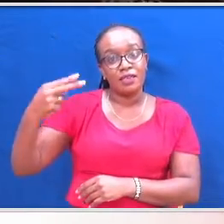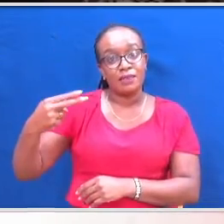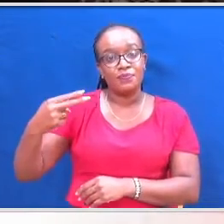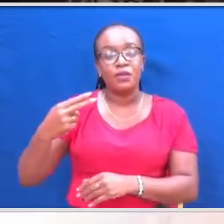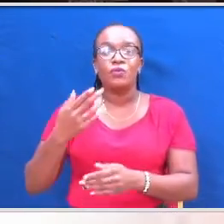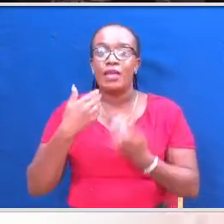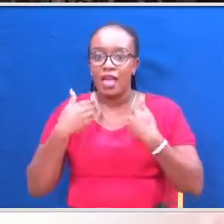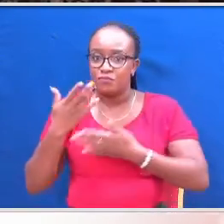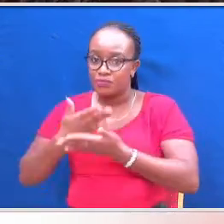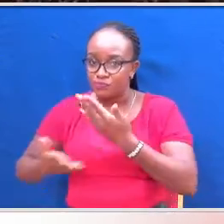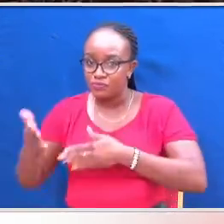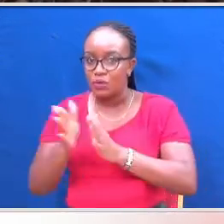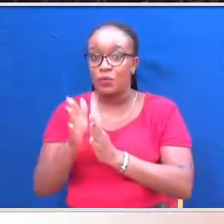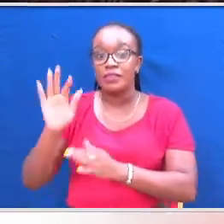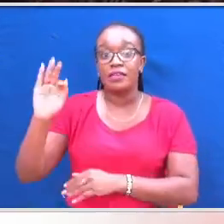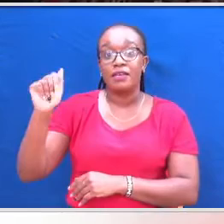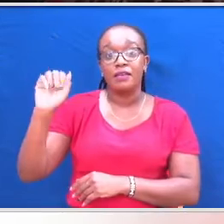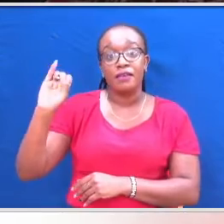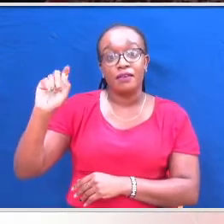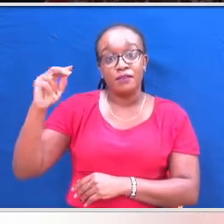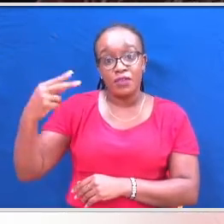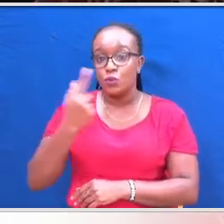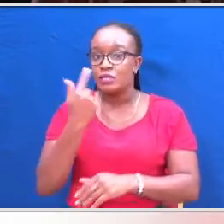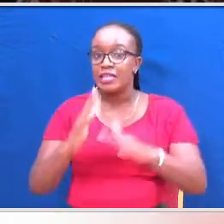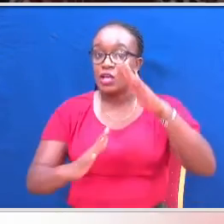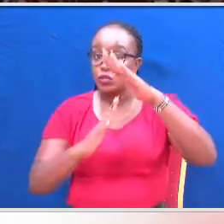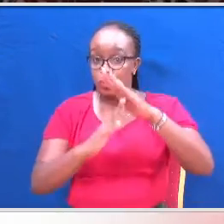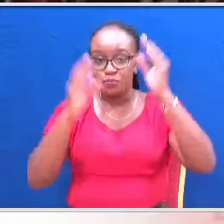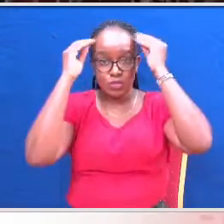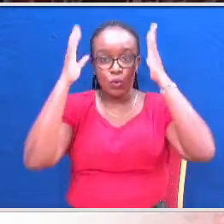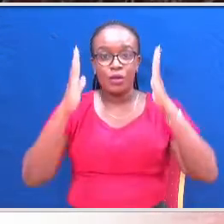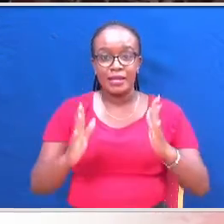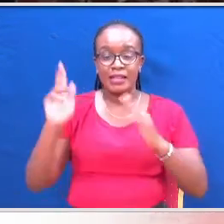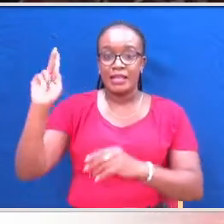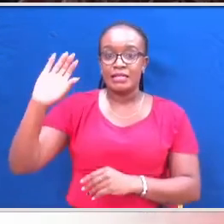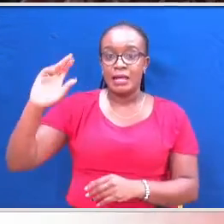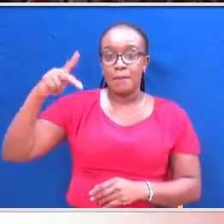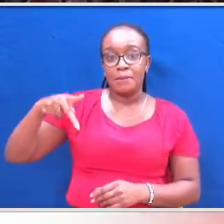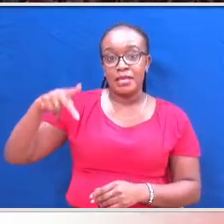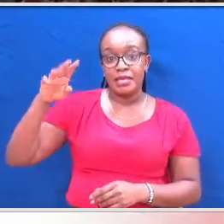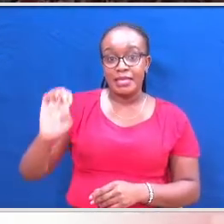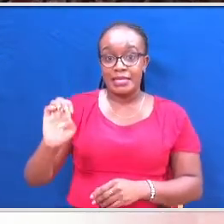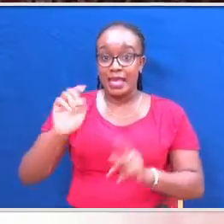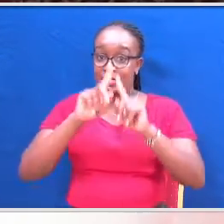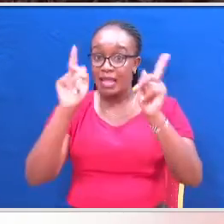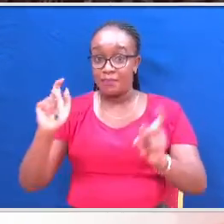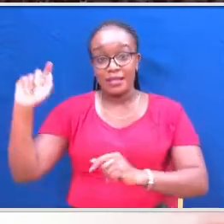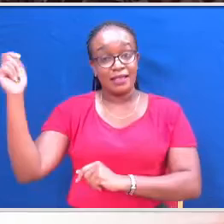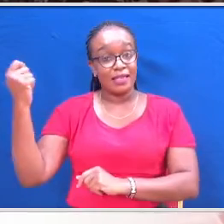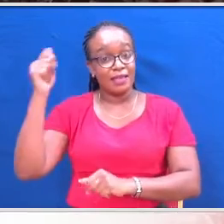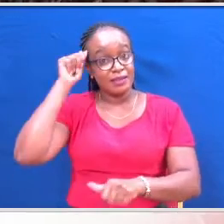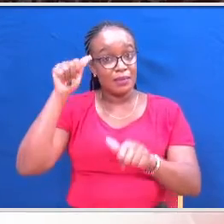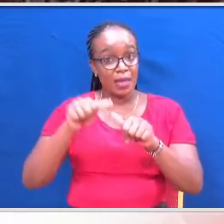Faith Mumo is the top candidate in this year's 2020 KCPE examinations. Remember, these examinations